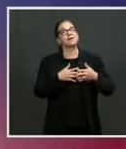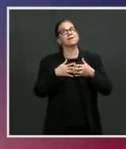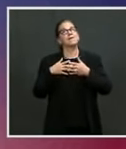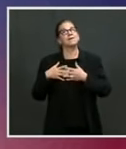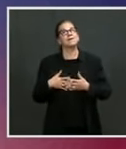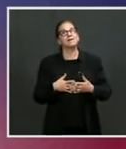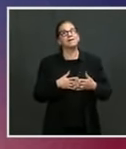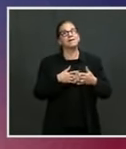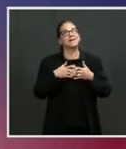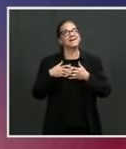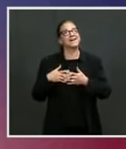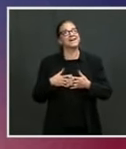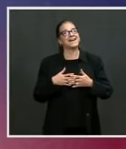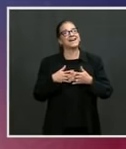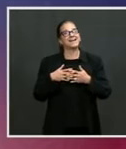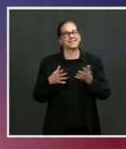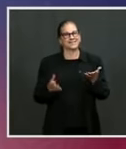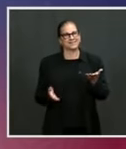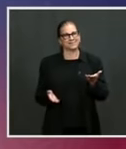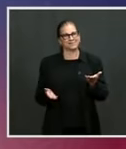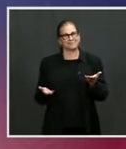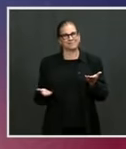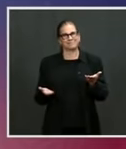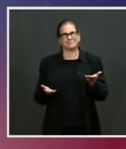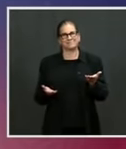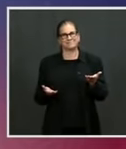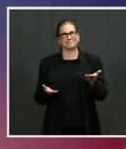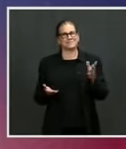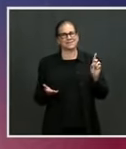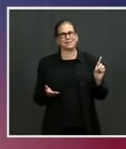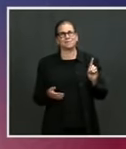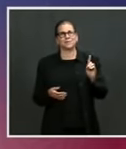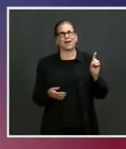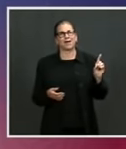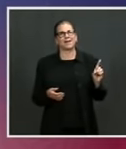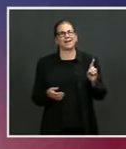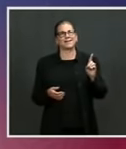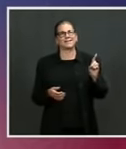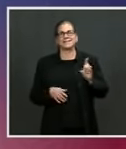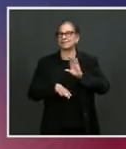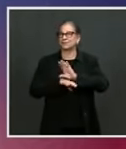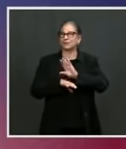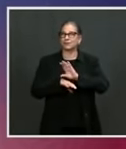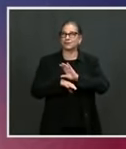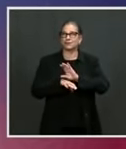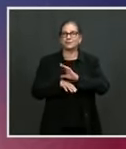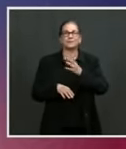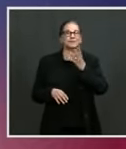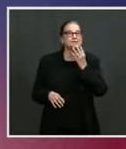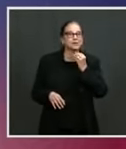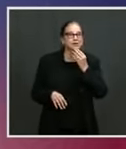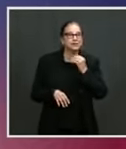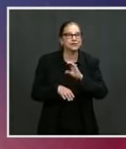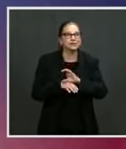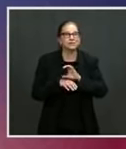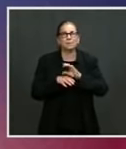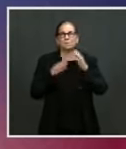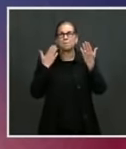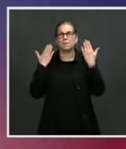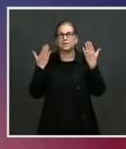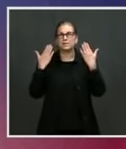there is democracy. Churches and synagogues and mosques, neighborhoods and coffee shops and